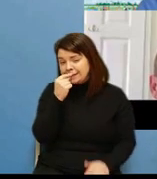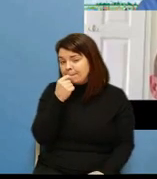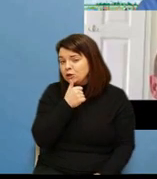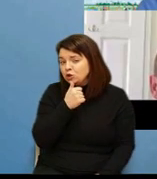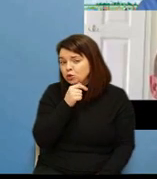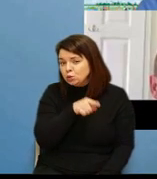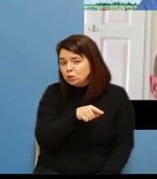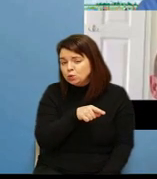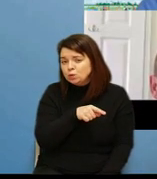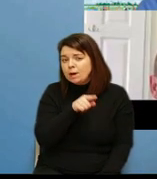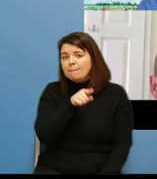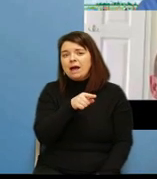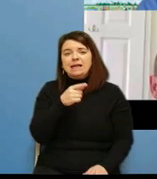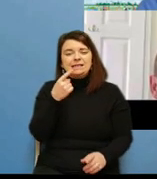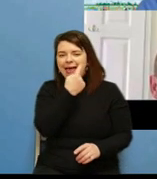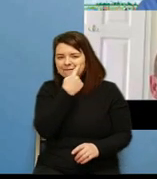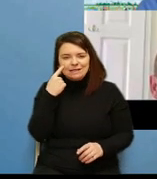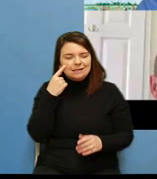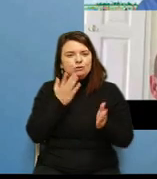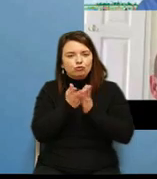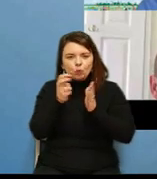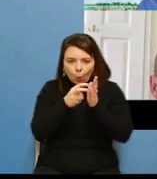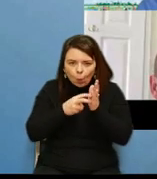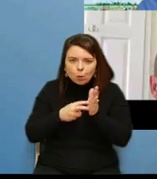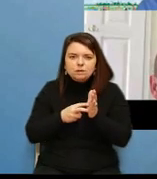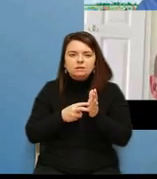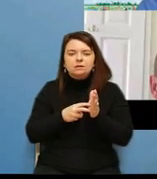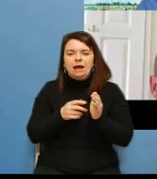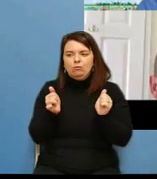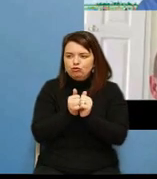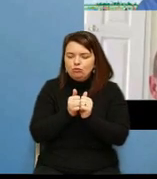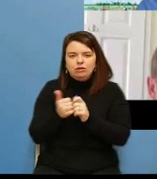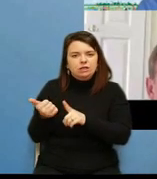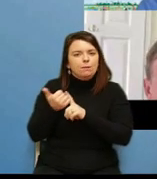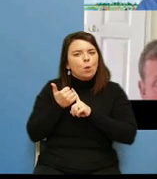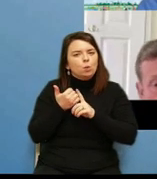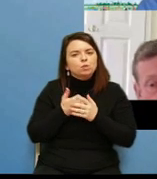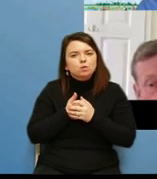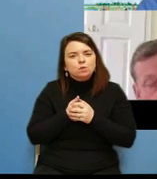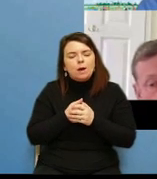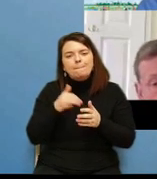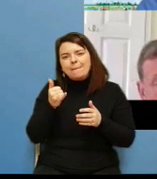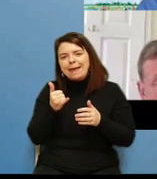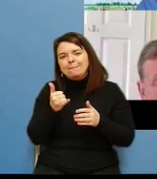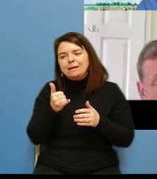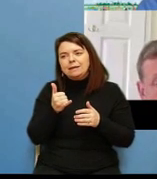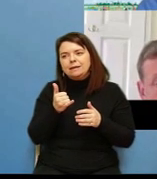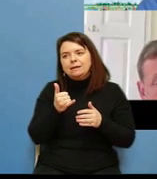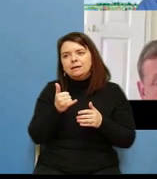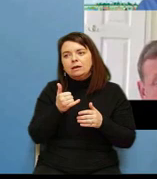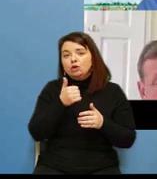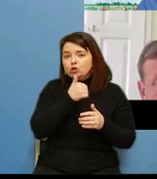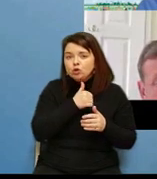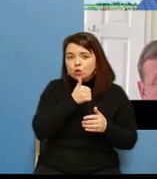spectrum drugs. So they can be used, and it's just evidencing through audit and appropriate supportive challenge